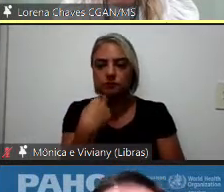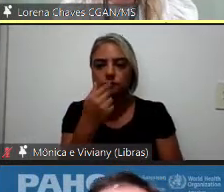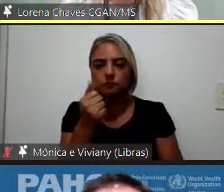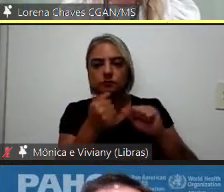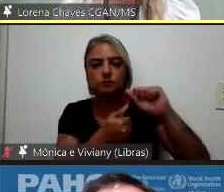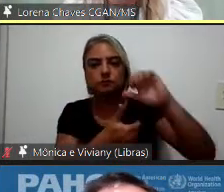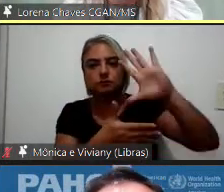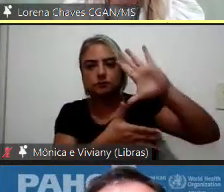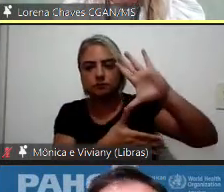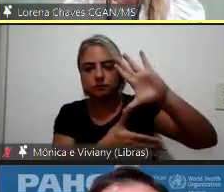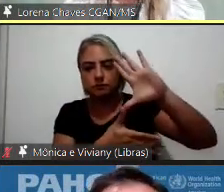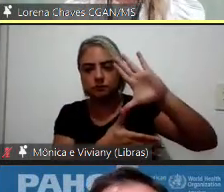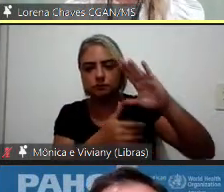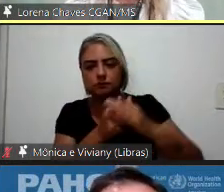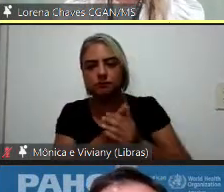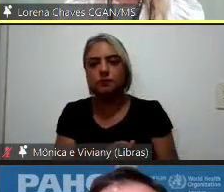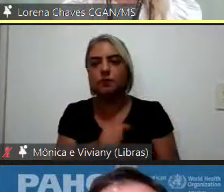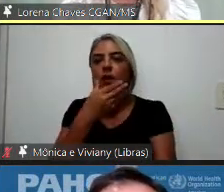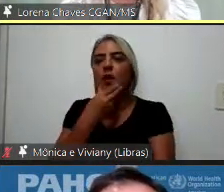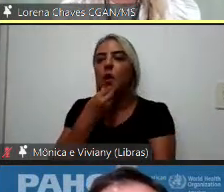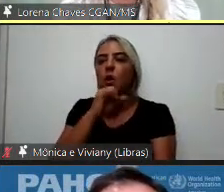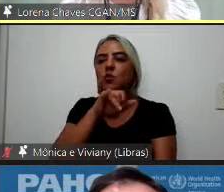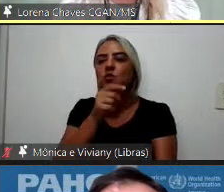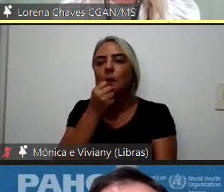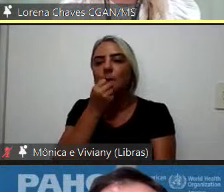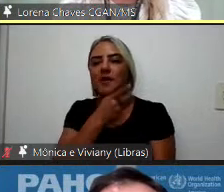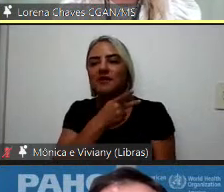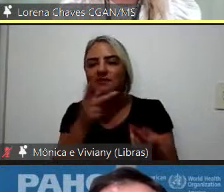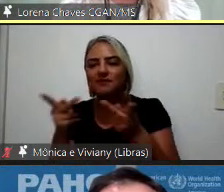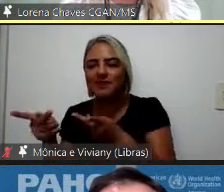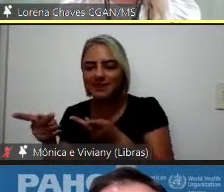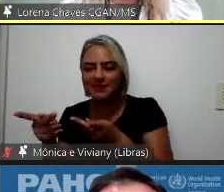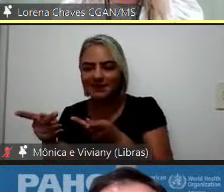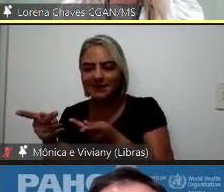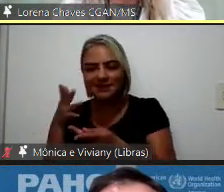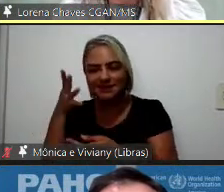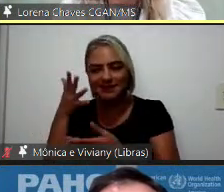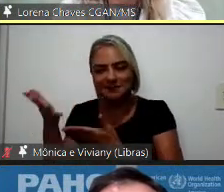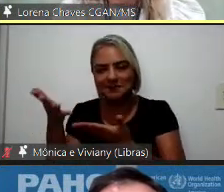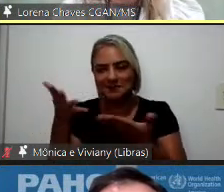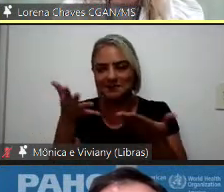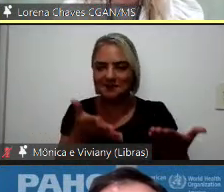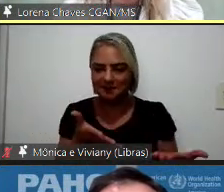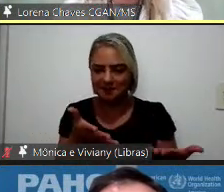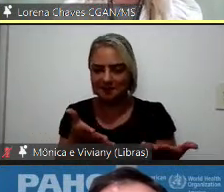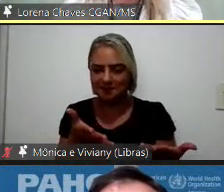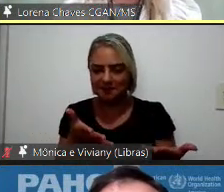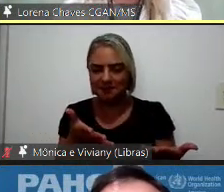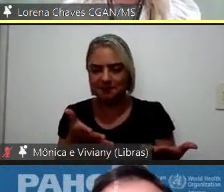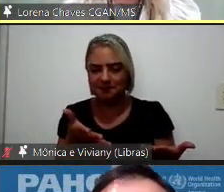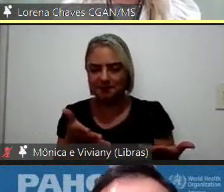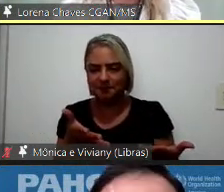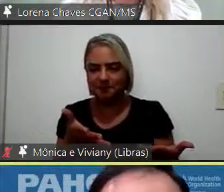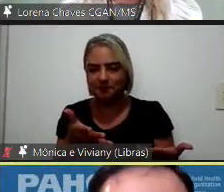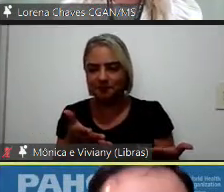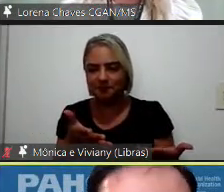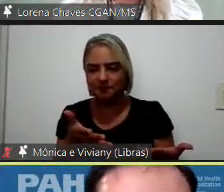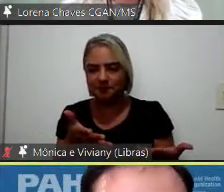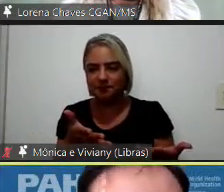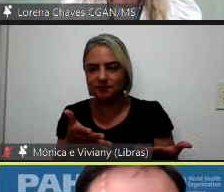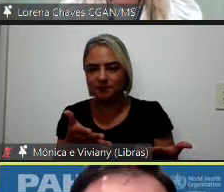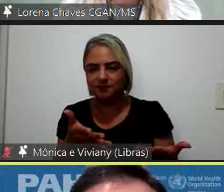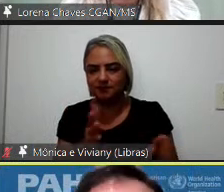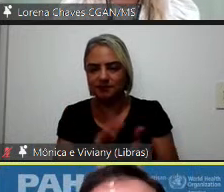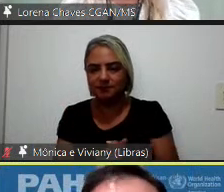efficient action in Americas. Jonas, welcome. I give you the floor.